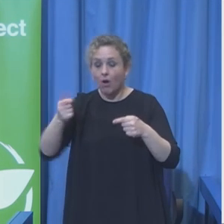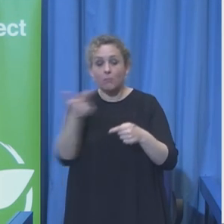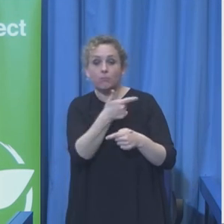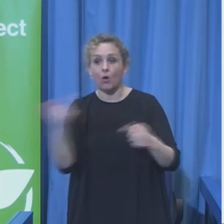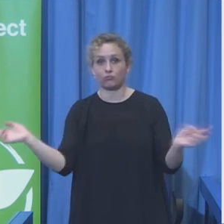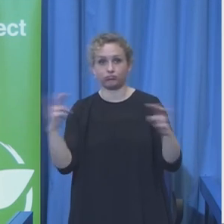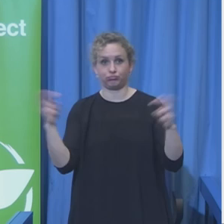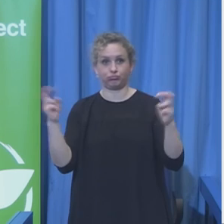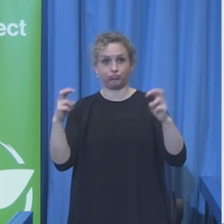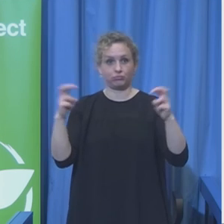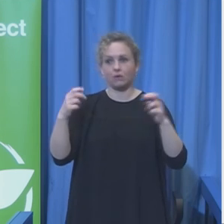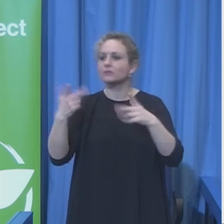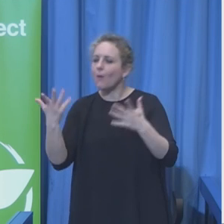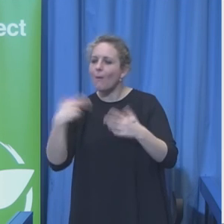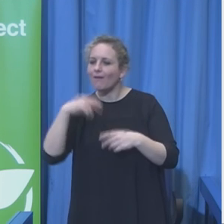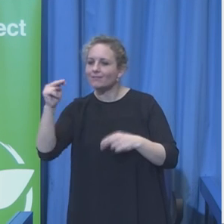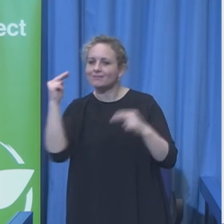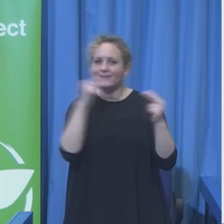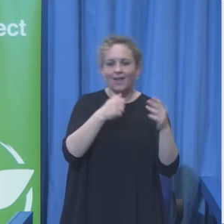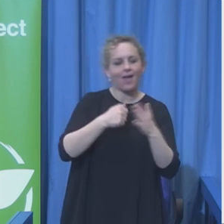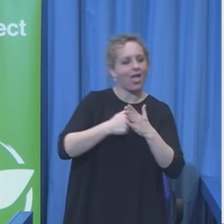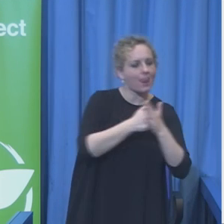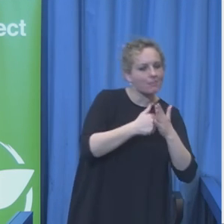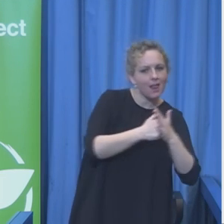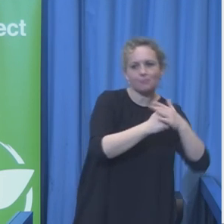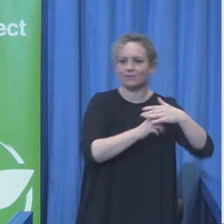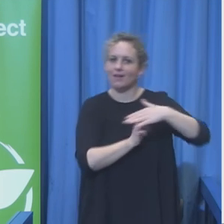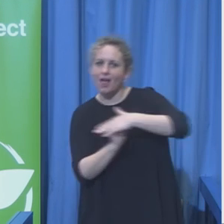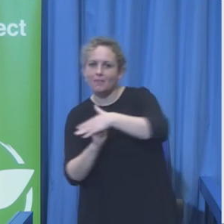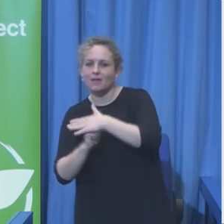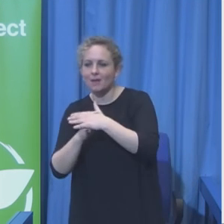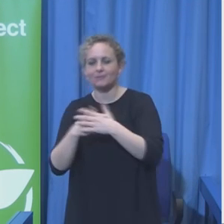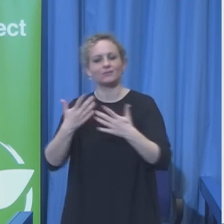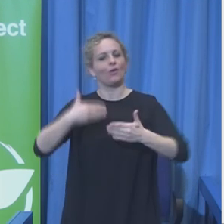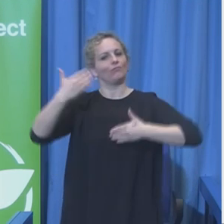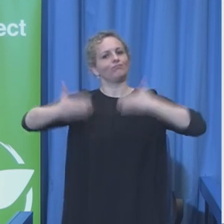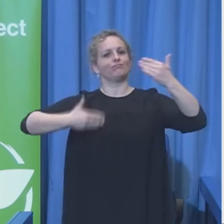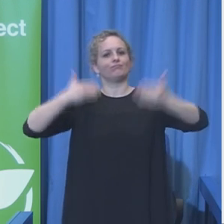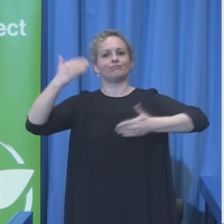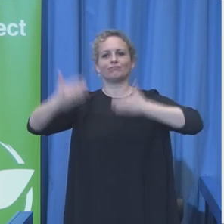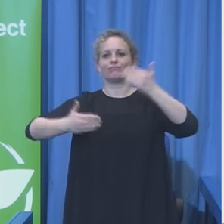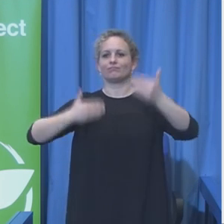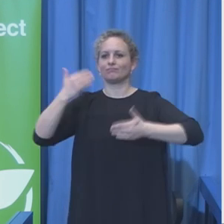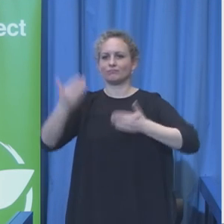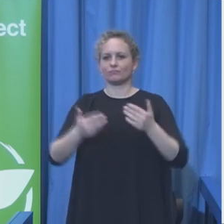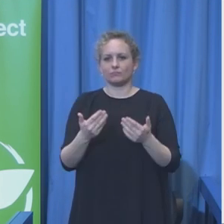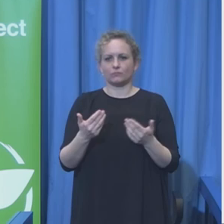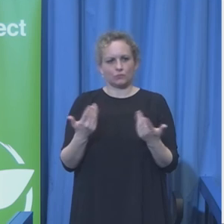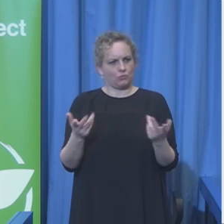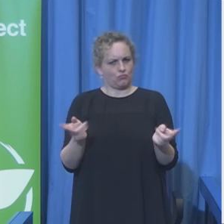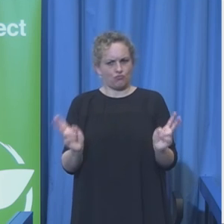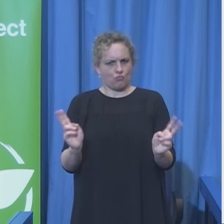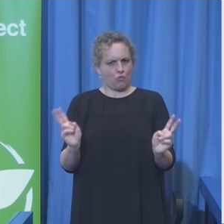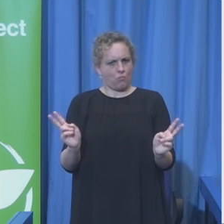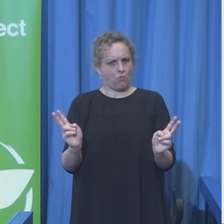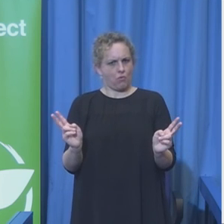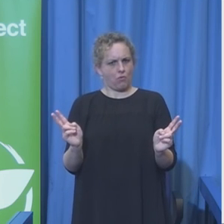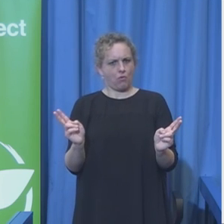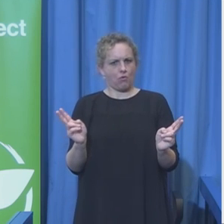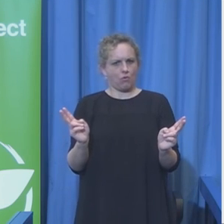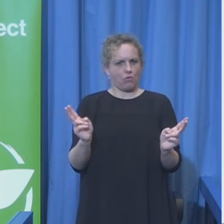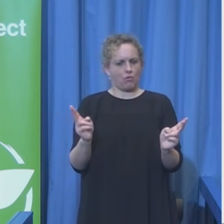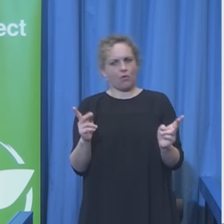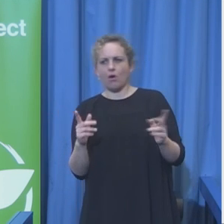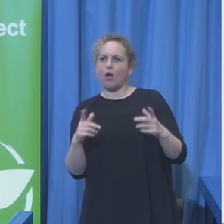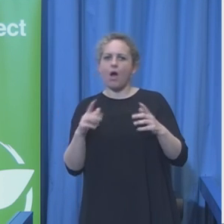earlier, I was the previous special rapporteur for the UN on disability, and it's not the same in